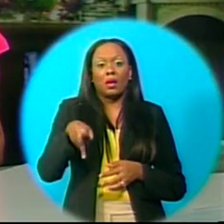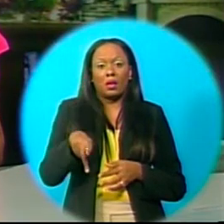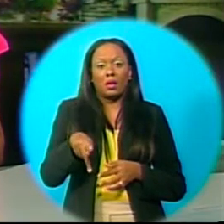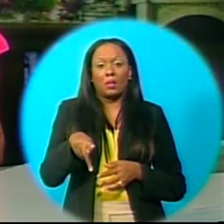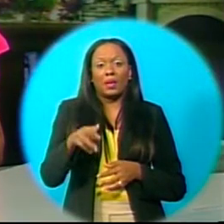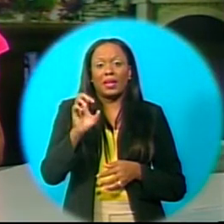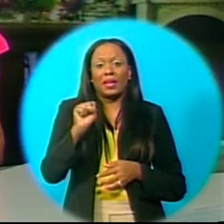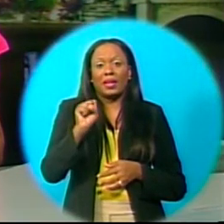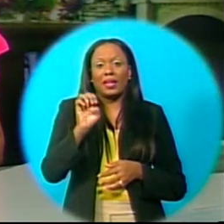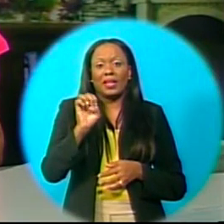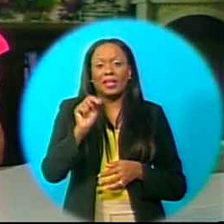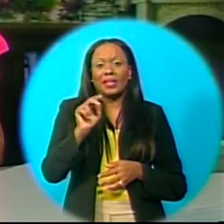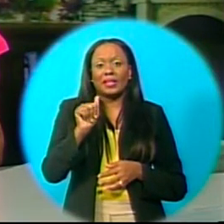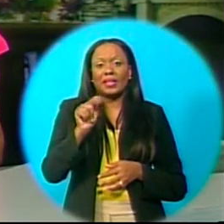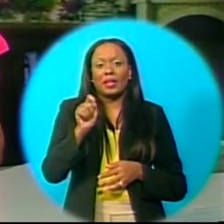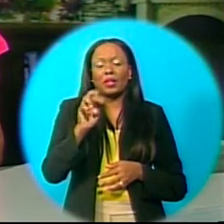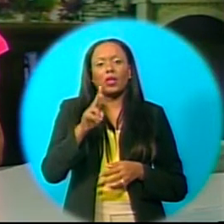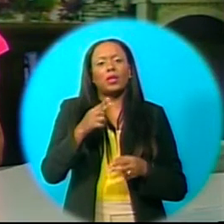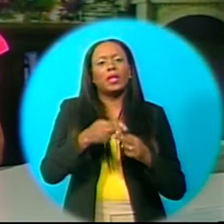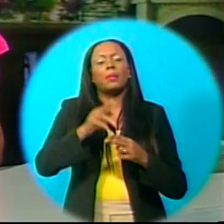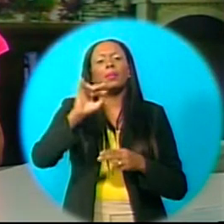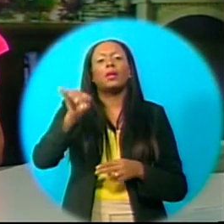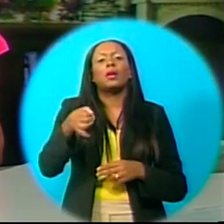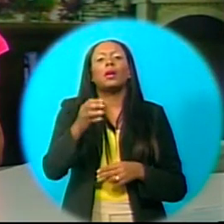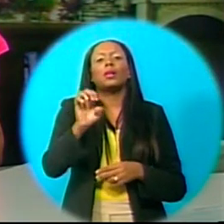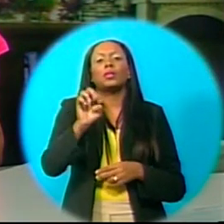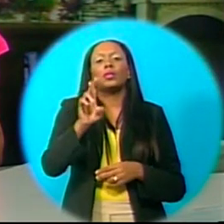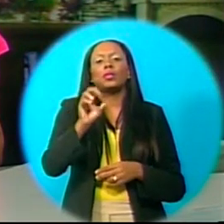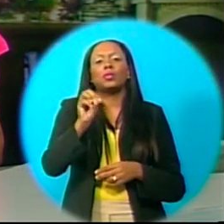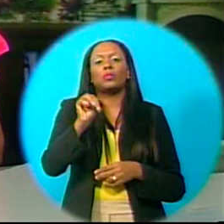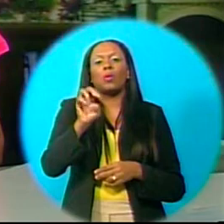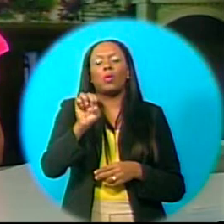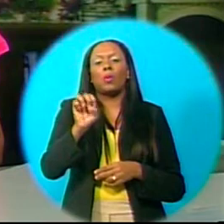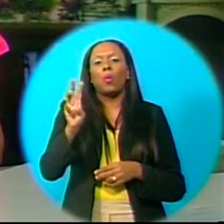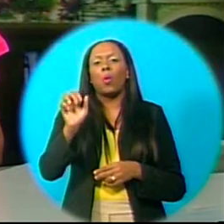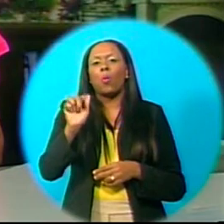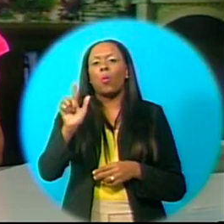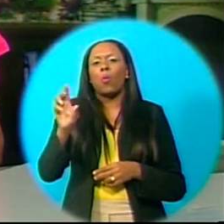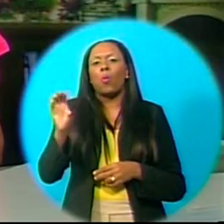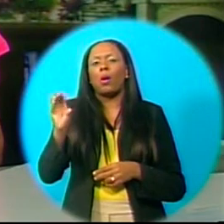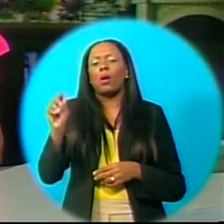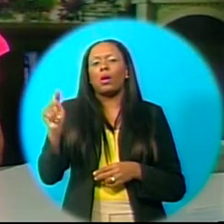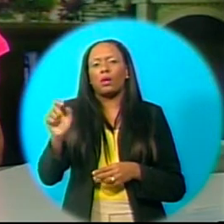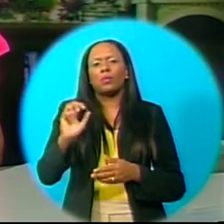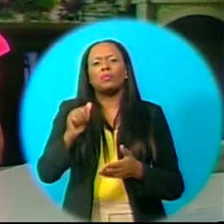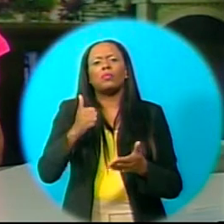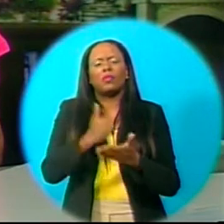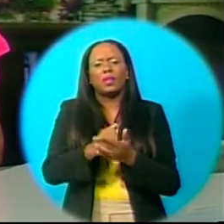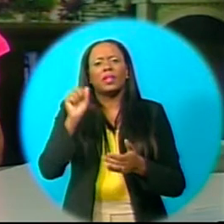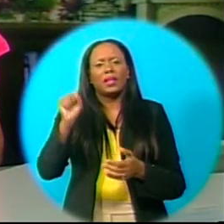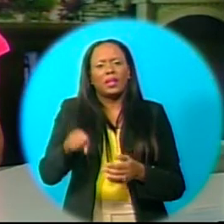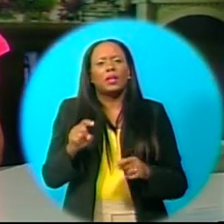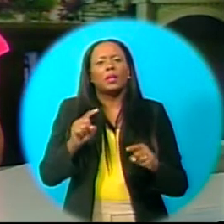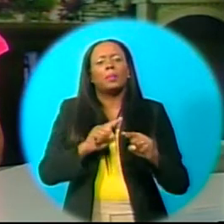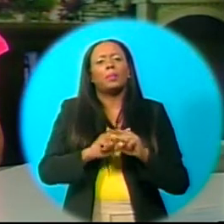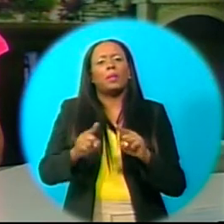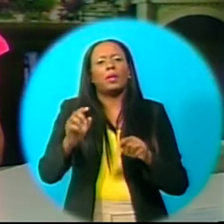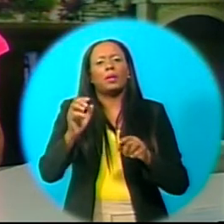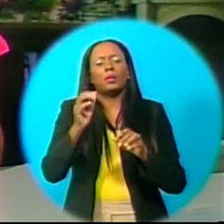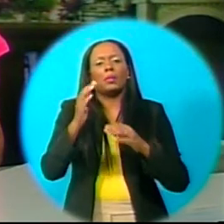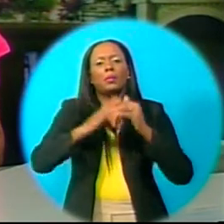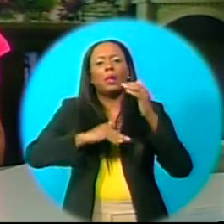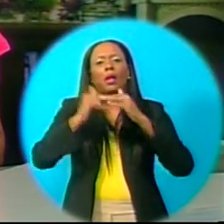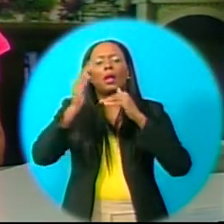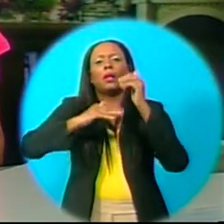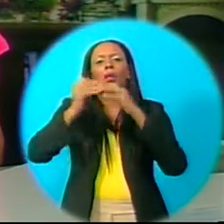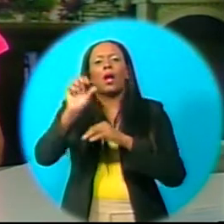Barbados Labour Party Senator Jerome Walcott, though supporting the resolution, is of the view that the construction of new stations and other enhancements will not